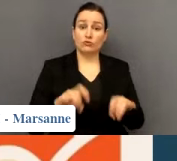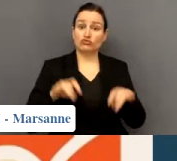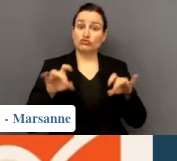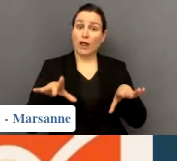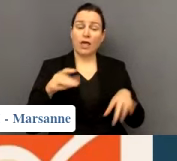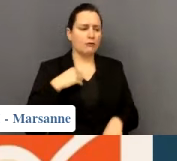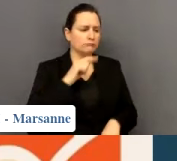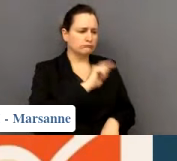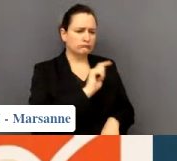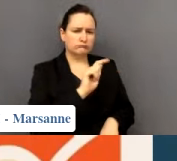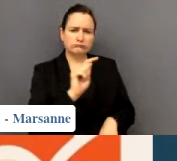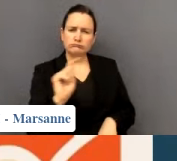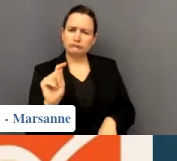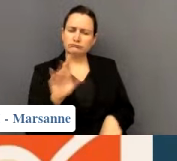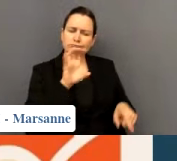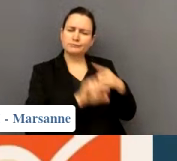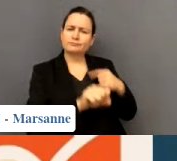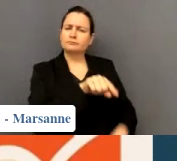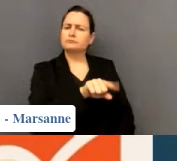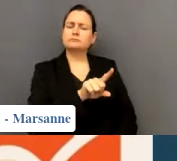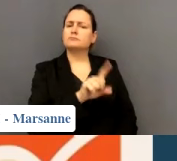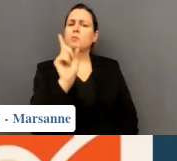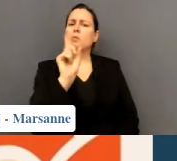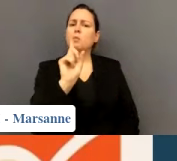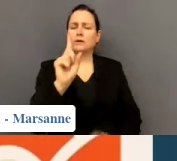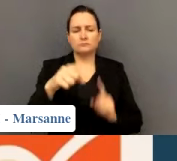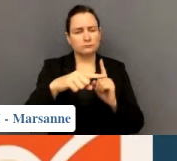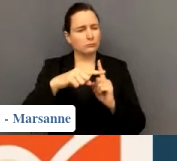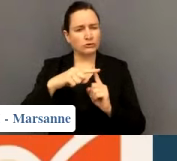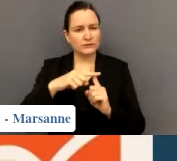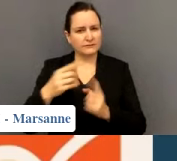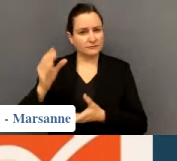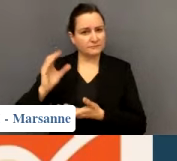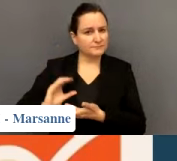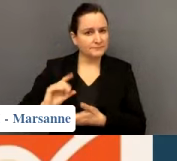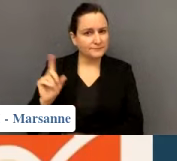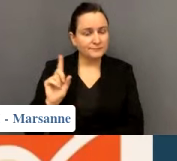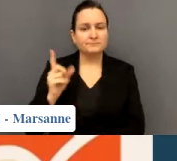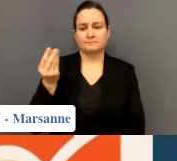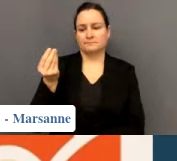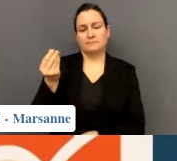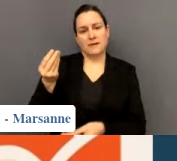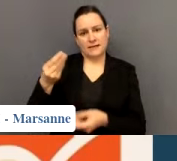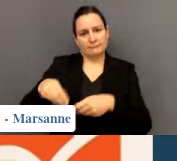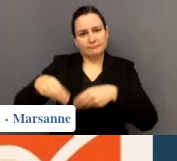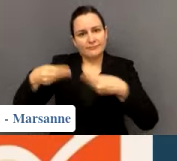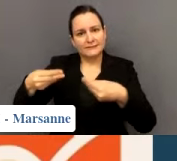factors as having a positive impact. These included more flexible funding and less red tape or